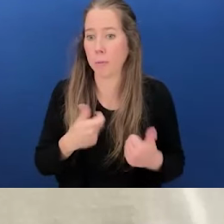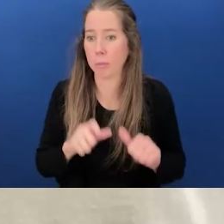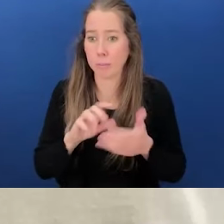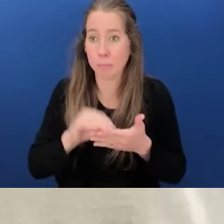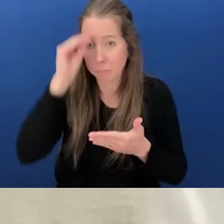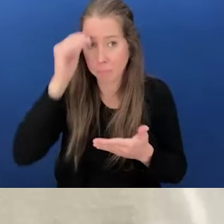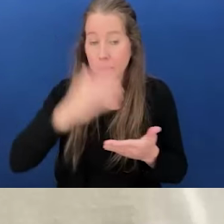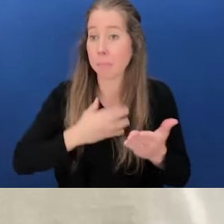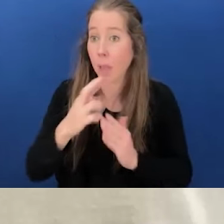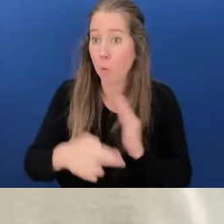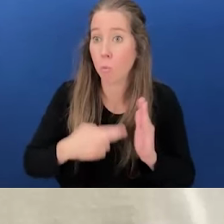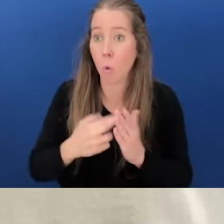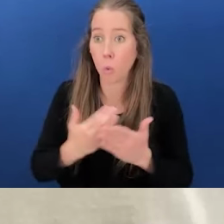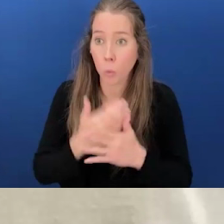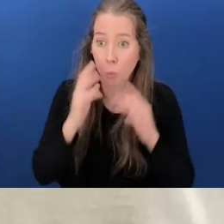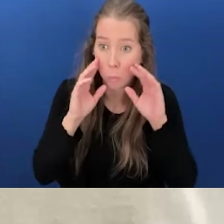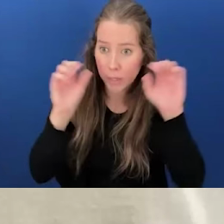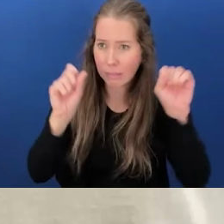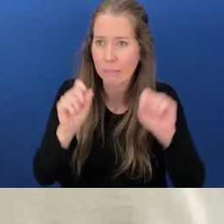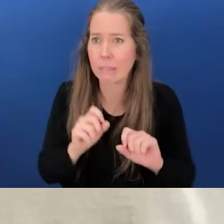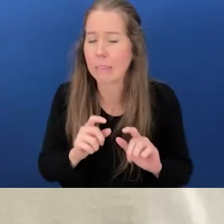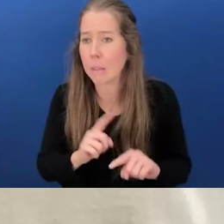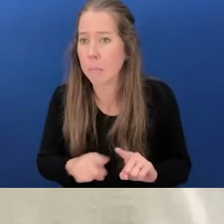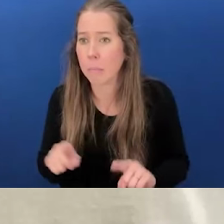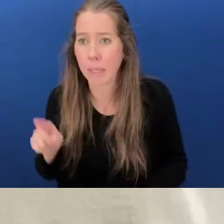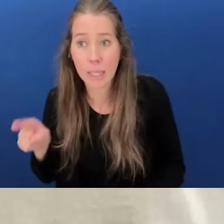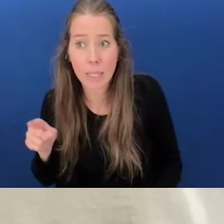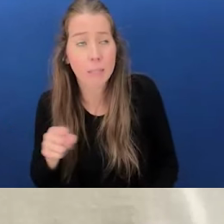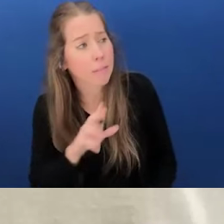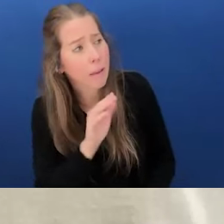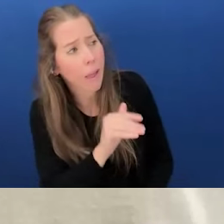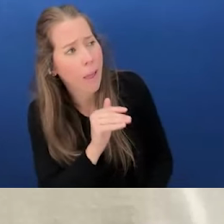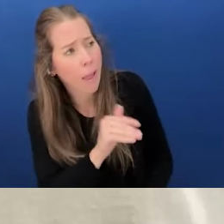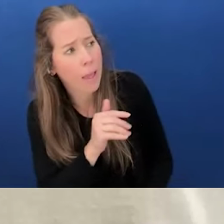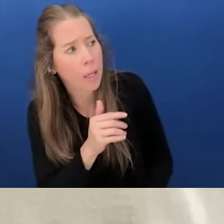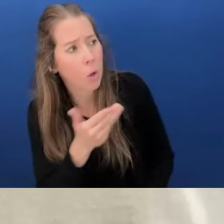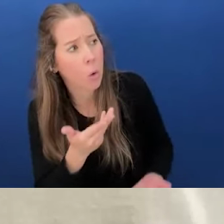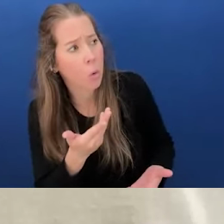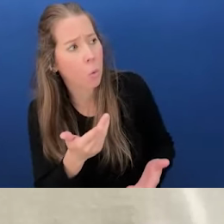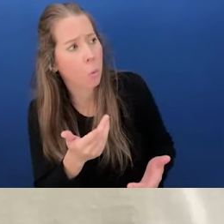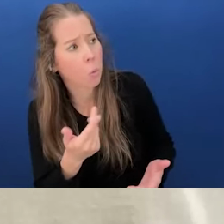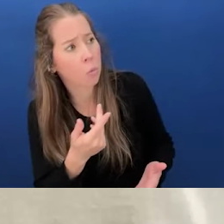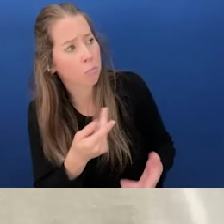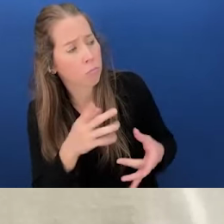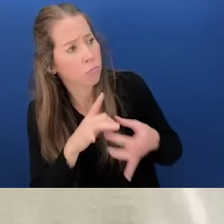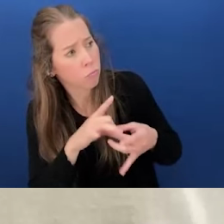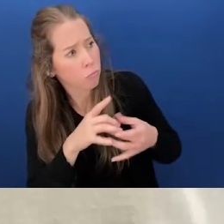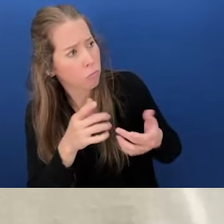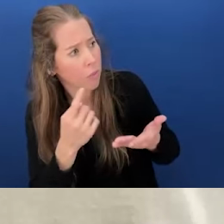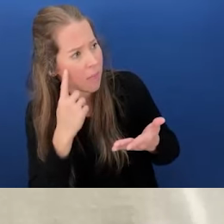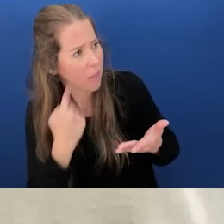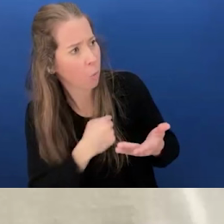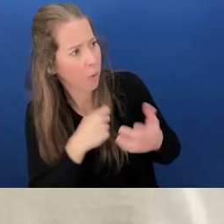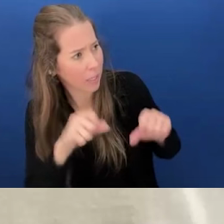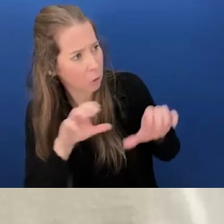role as the new president, but he's just like, hey, let's get together. I think we can do some real good together. Like he tried reaching out to